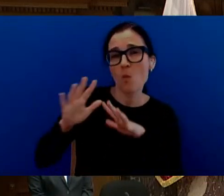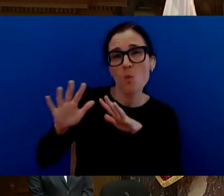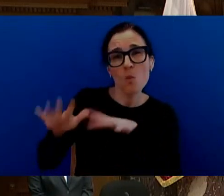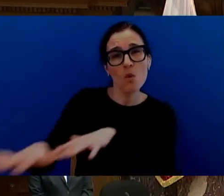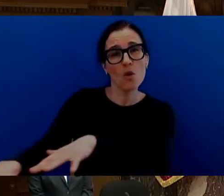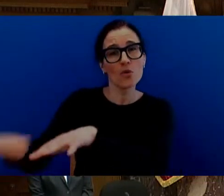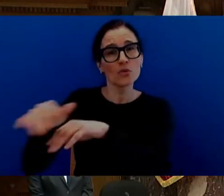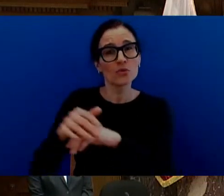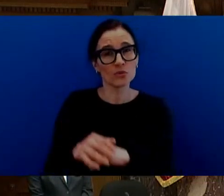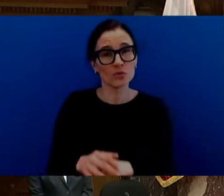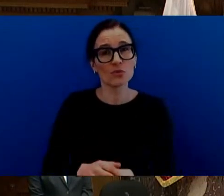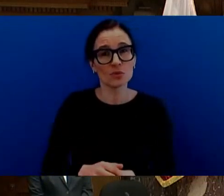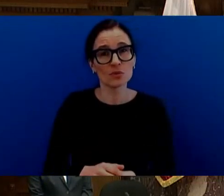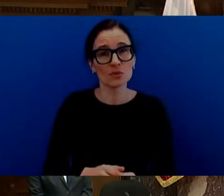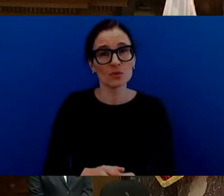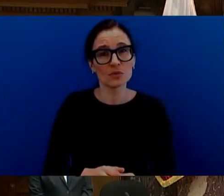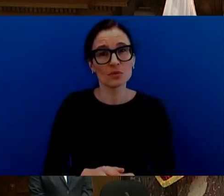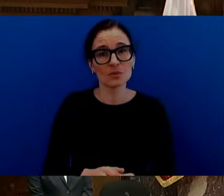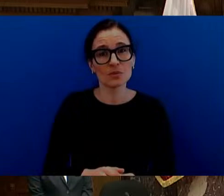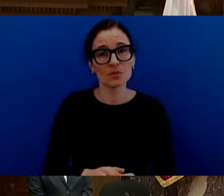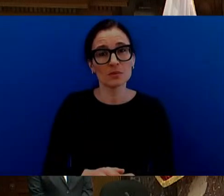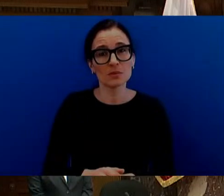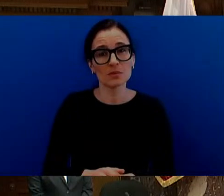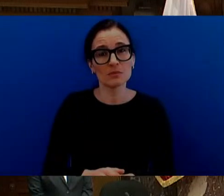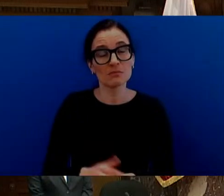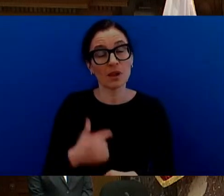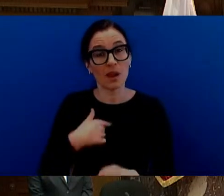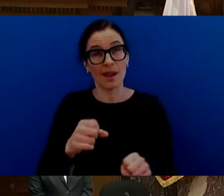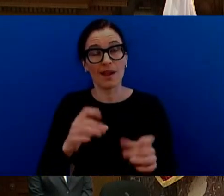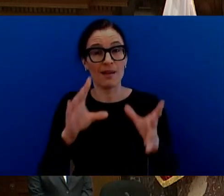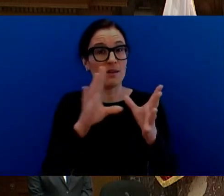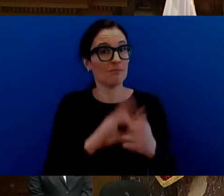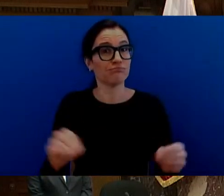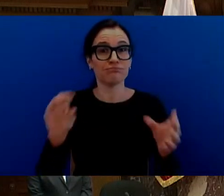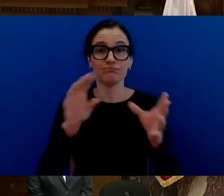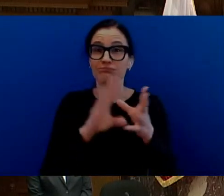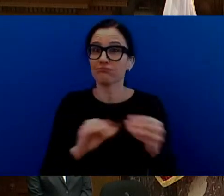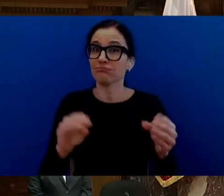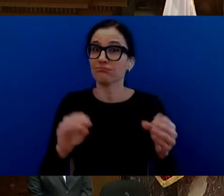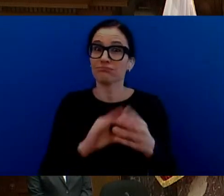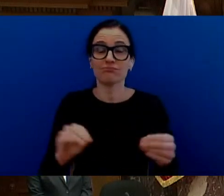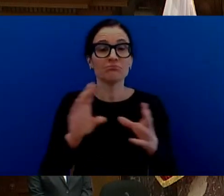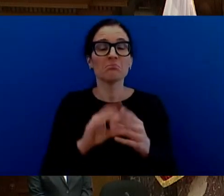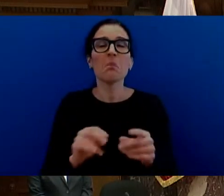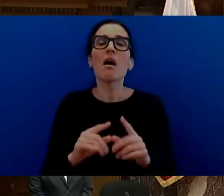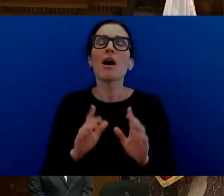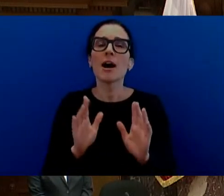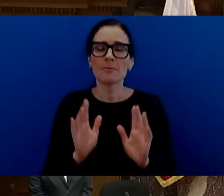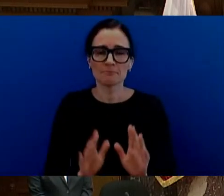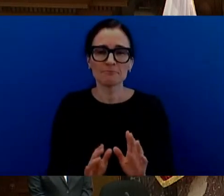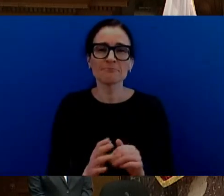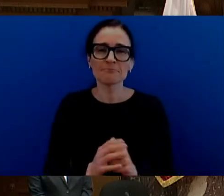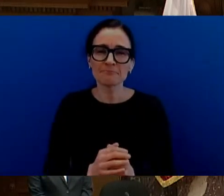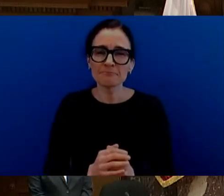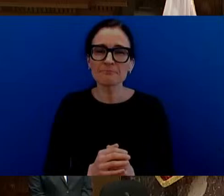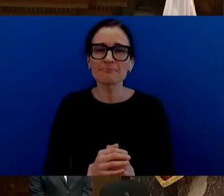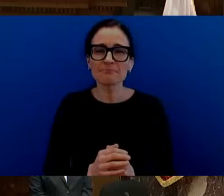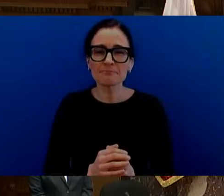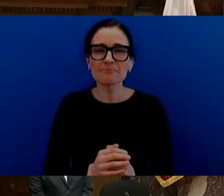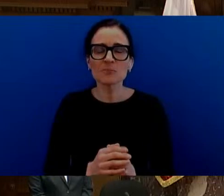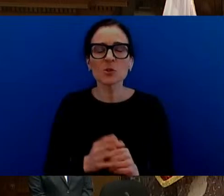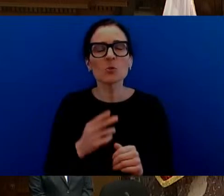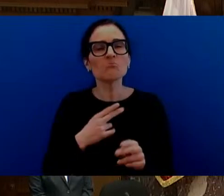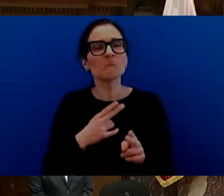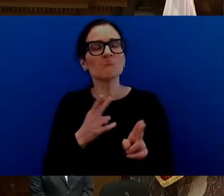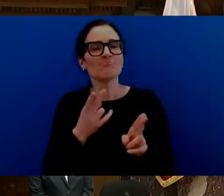I could go on, but you know, I just really want to say it to Muklwet. Really thank you for today.